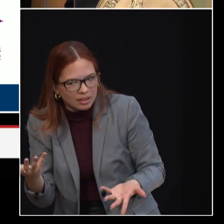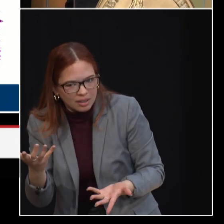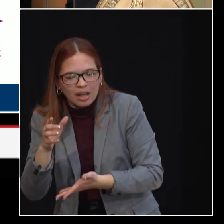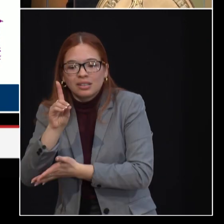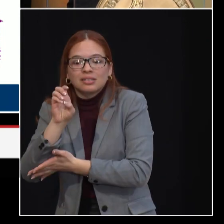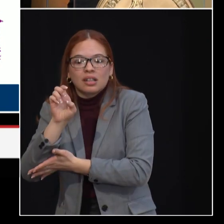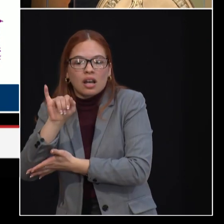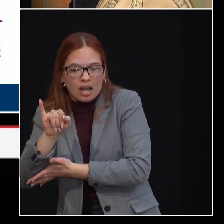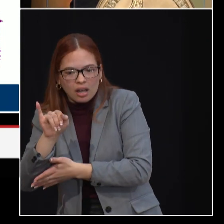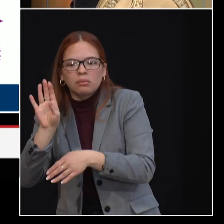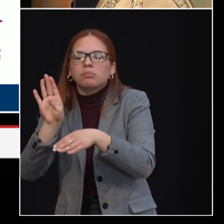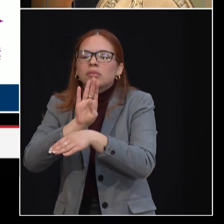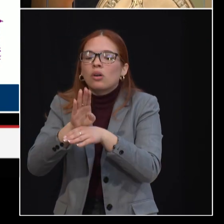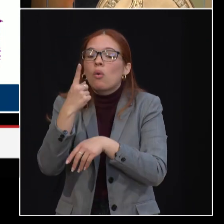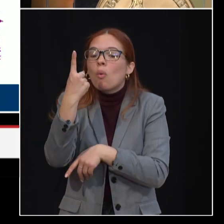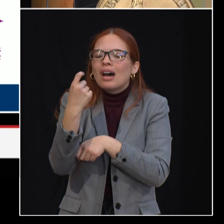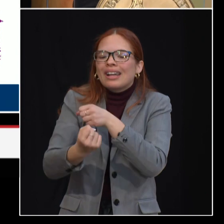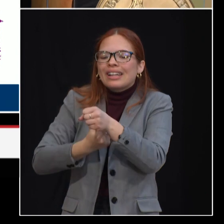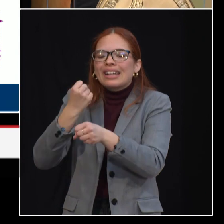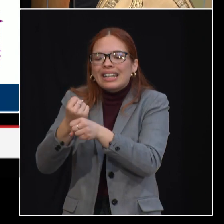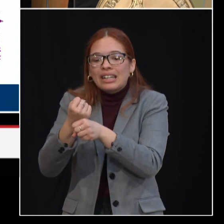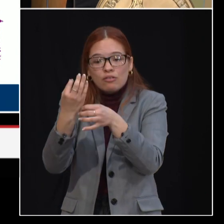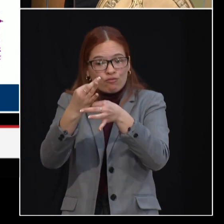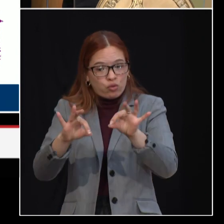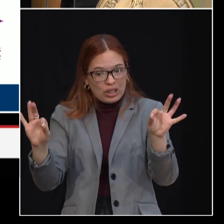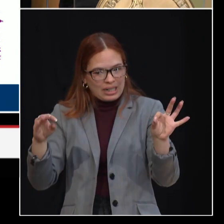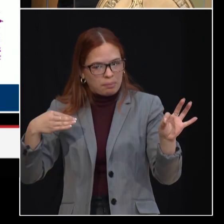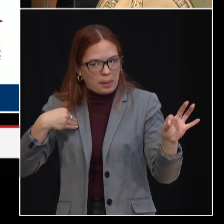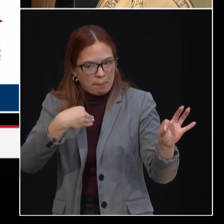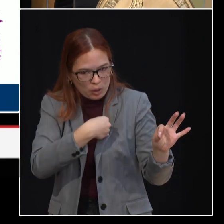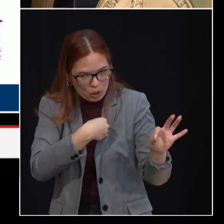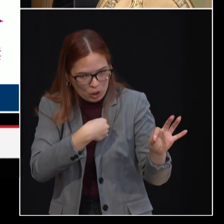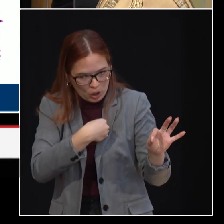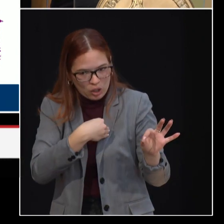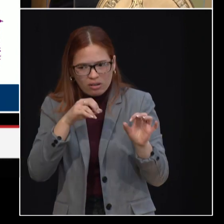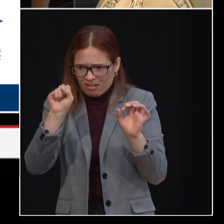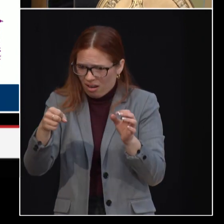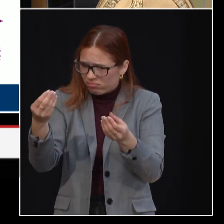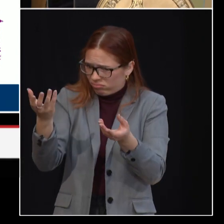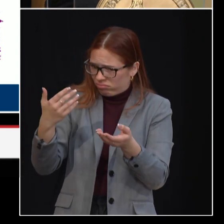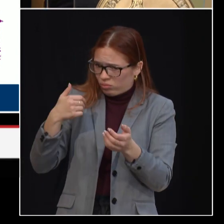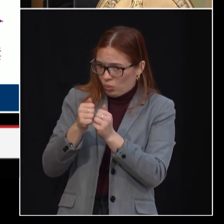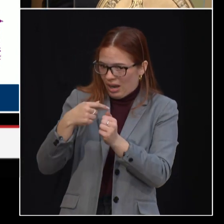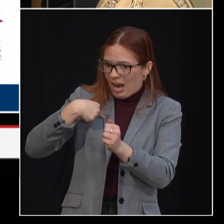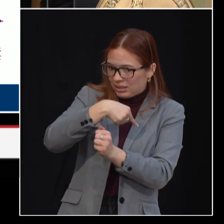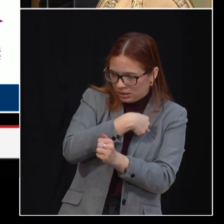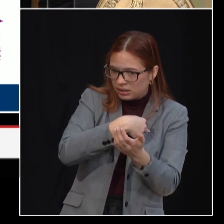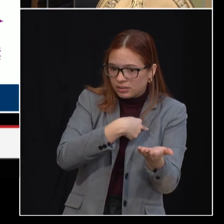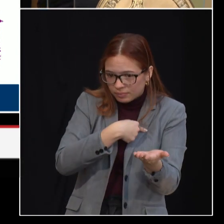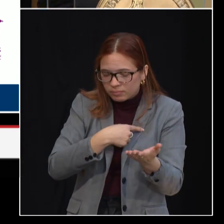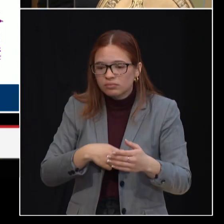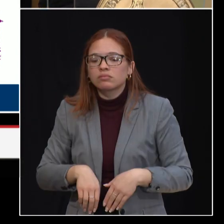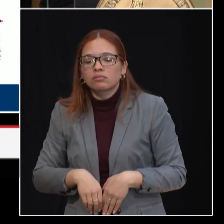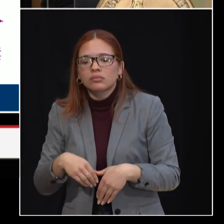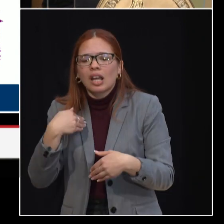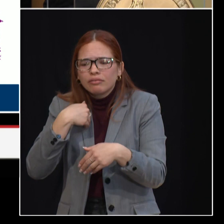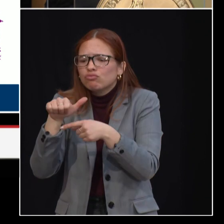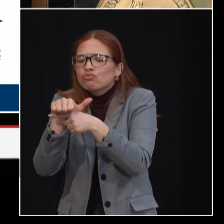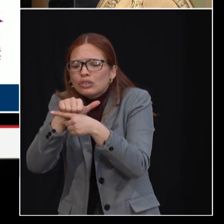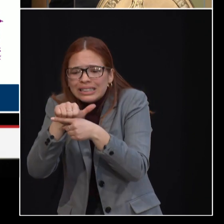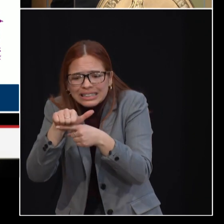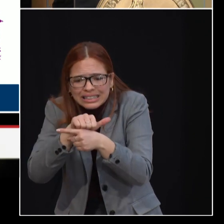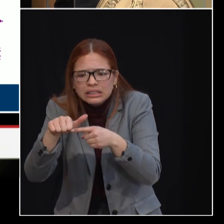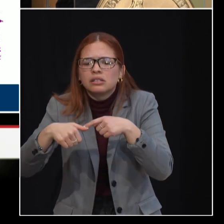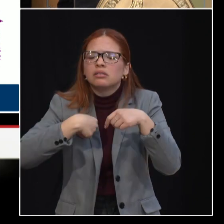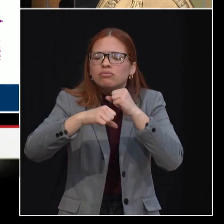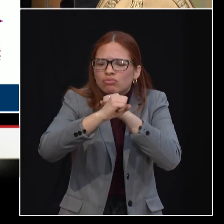with 1 free year of membership with Destination DC and exclusive sales and marketing trainings with our team. This year we have a cohort